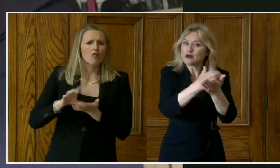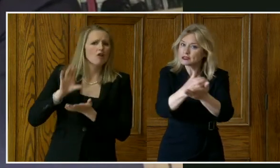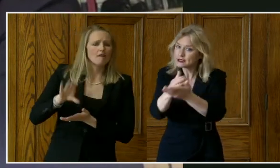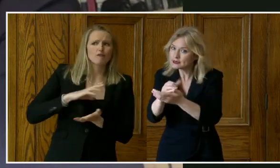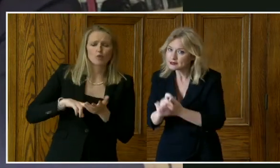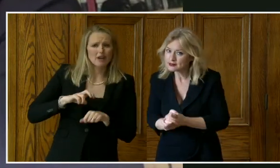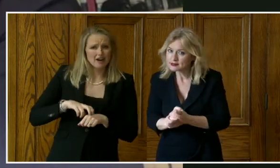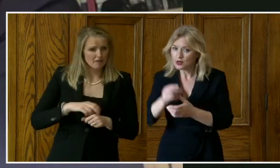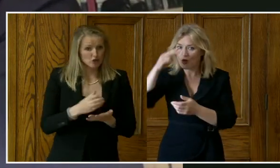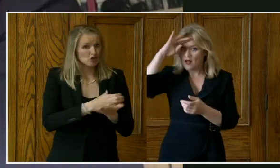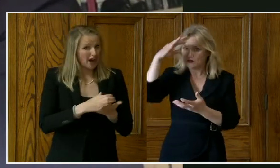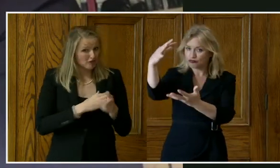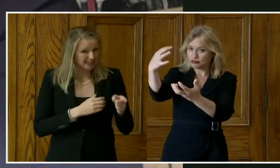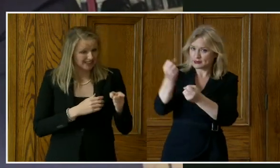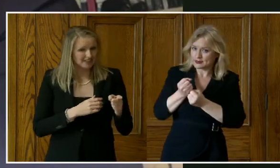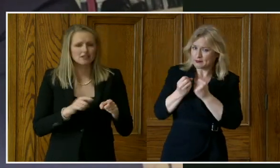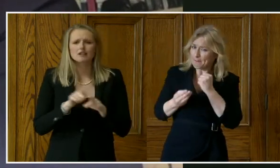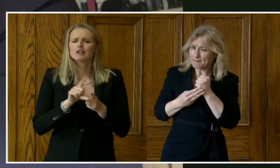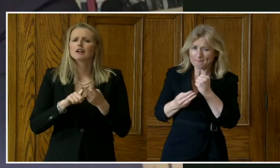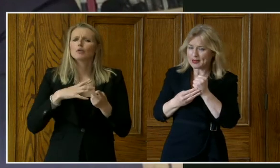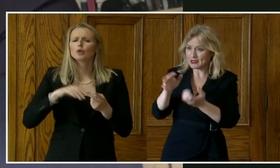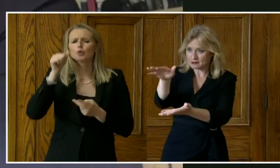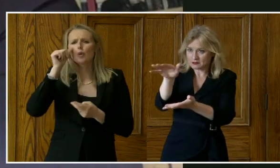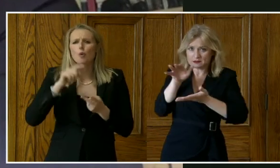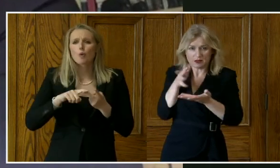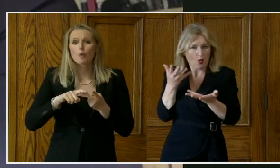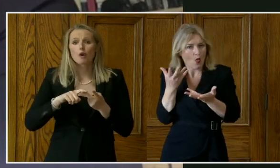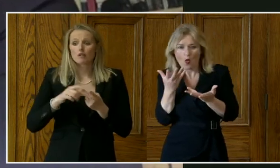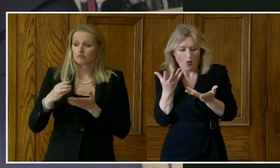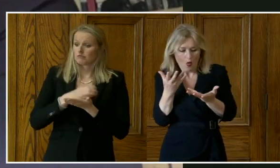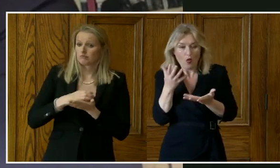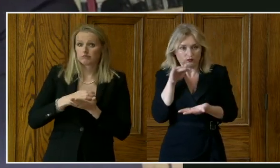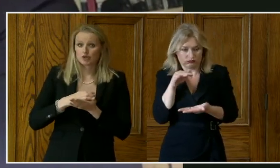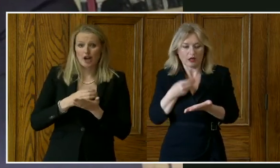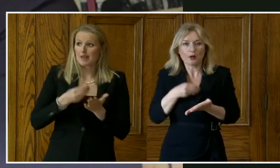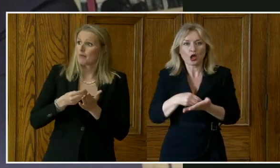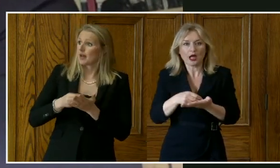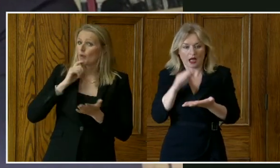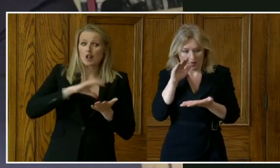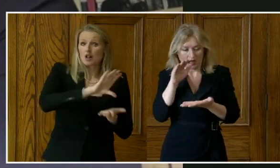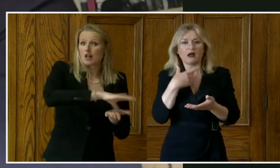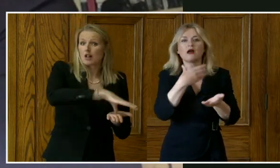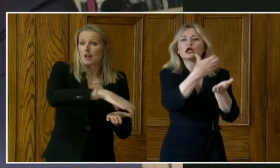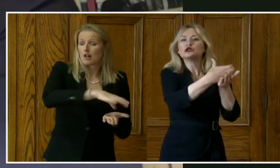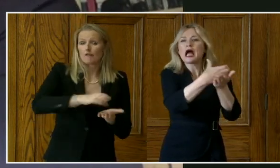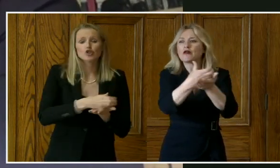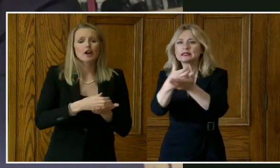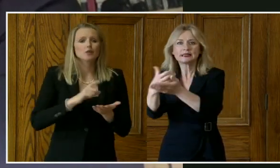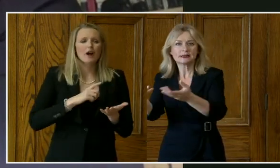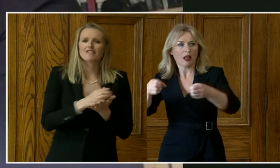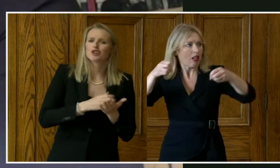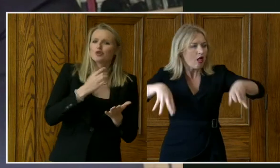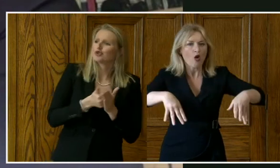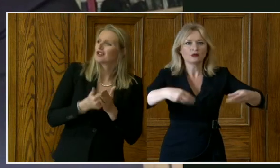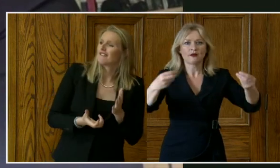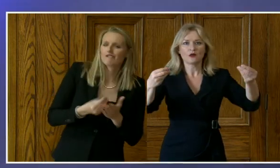received. And in answering that, I'd also like to know if it will all be allocated to support charities who have lost their fundraising income streams, and if so,